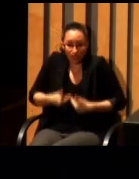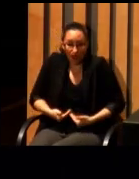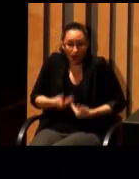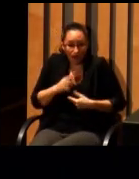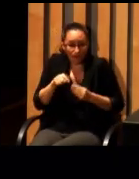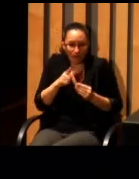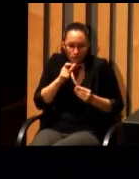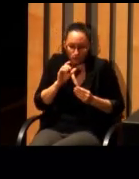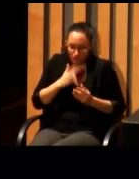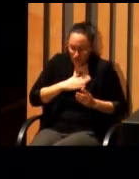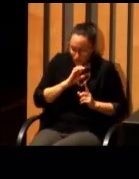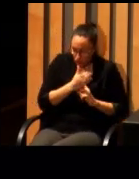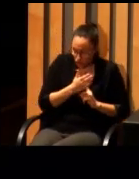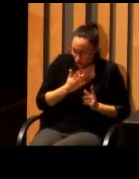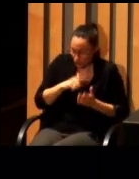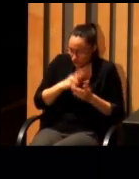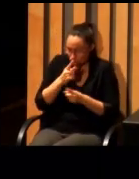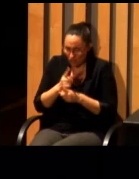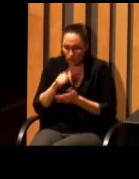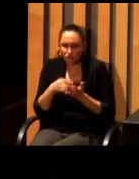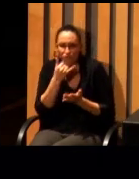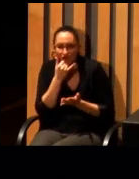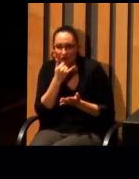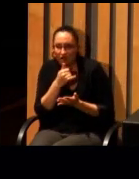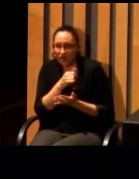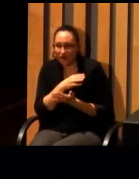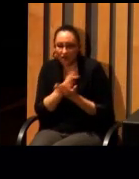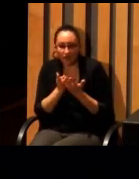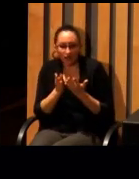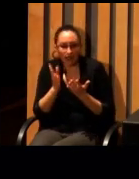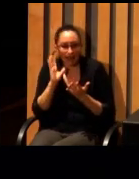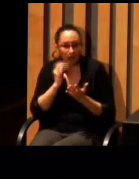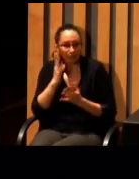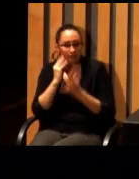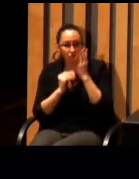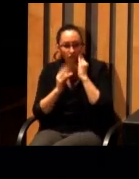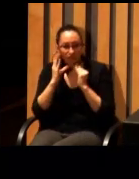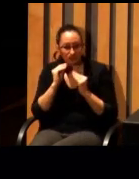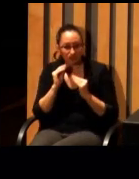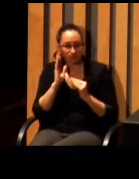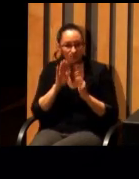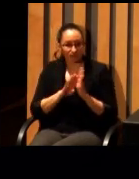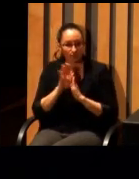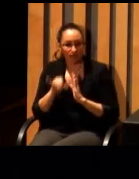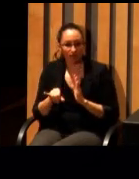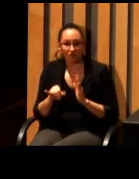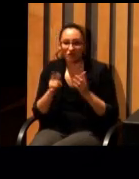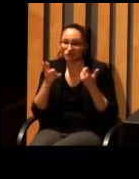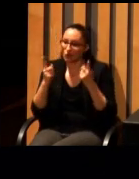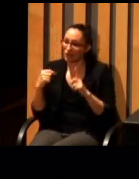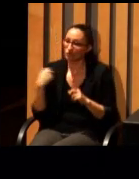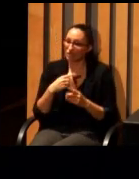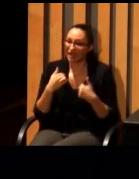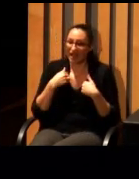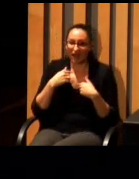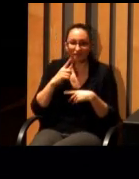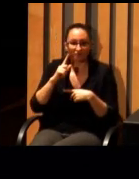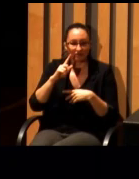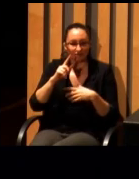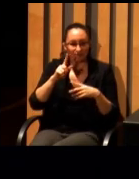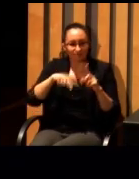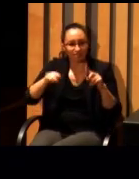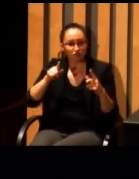meaning and what is right and what is not right. So it's important for us when we're engaged in these kinds of struggles to fight them on all